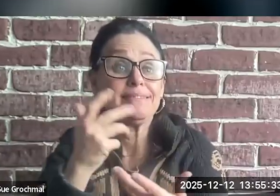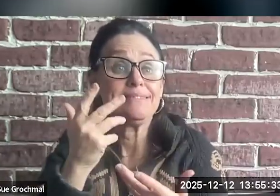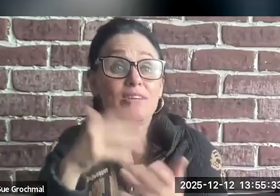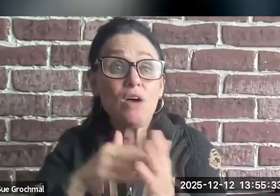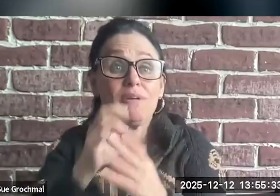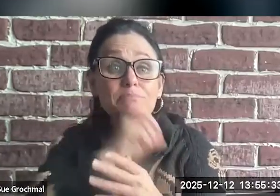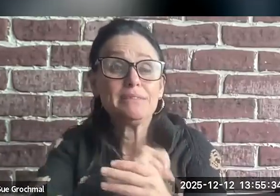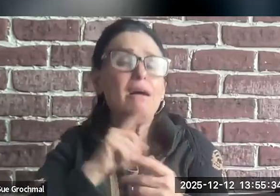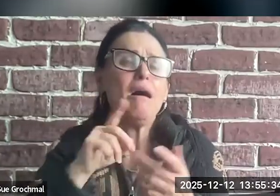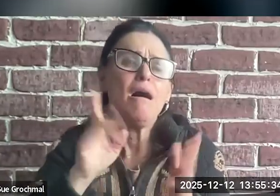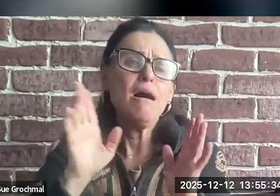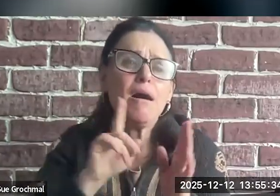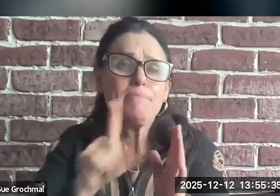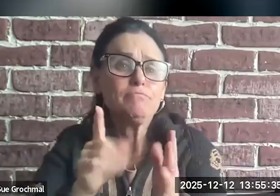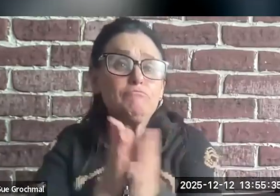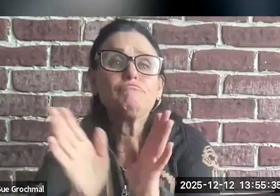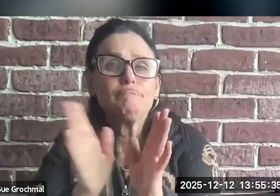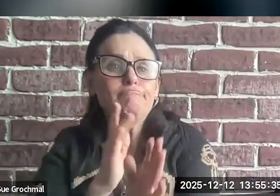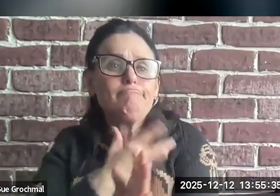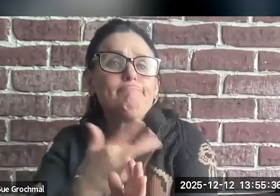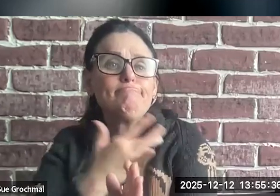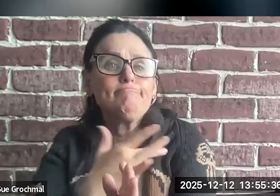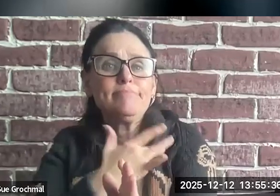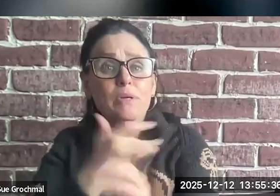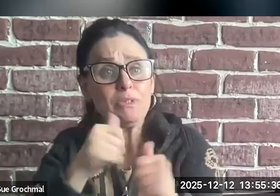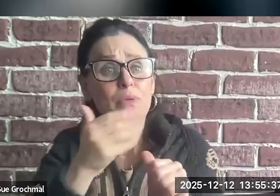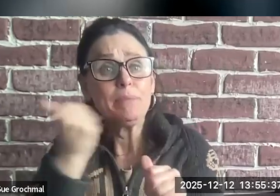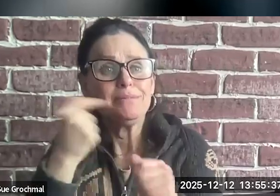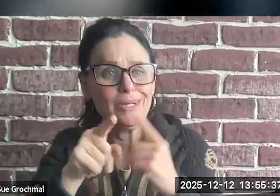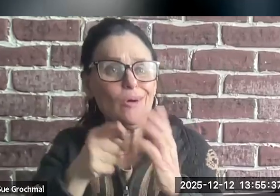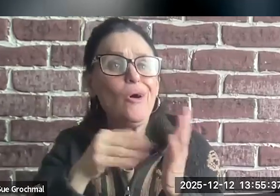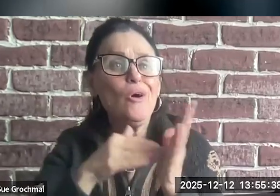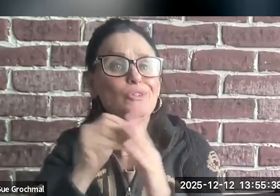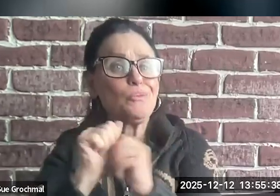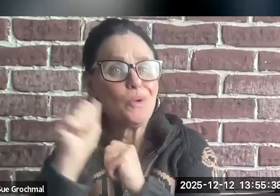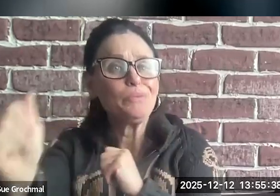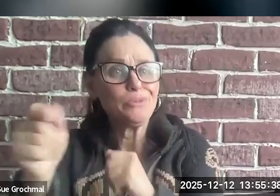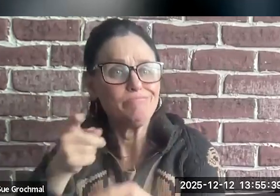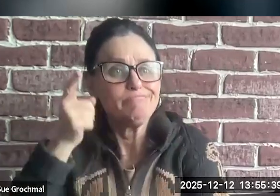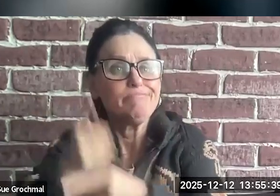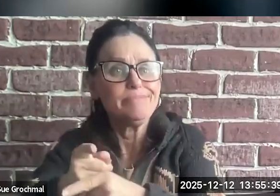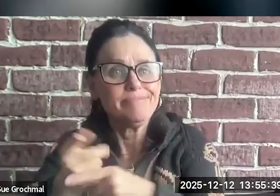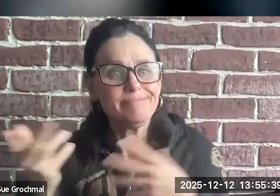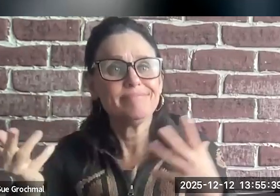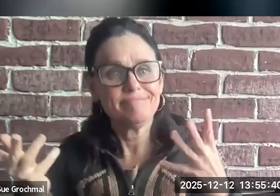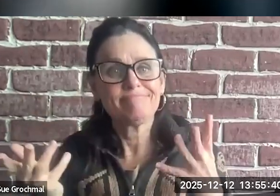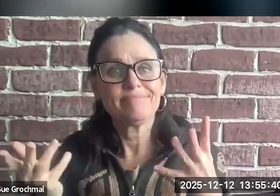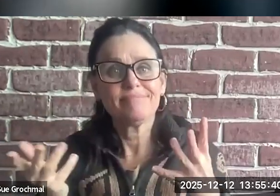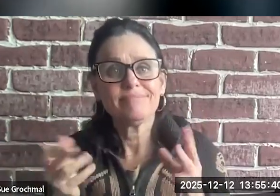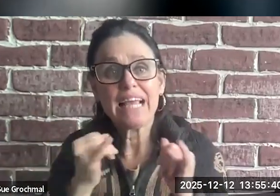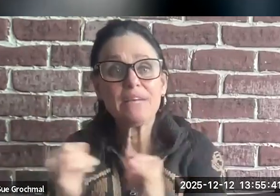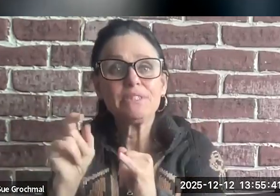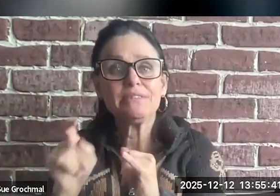generalization, and we try our best, I think, to do our best. But I think when it comes down to some of those small things, those individual needs,